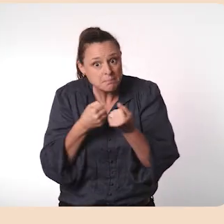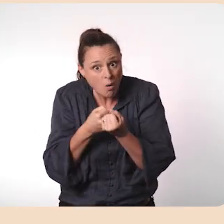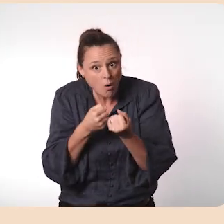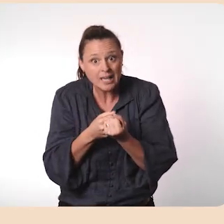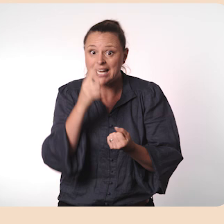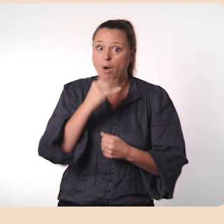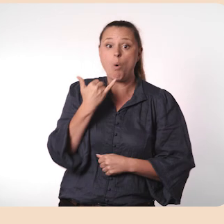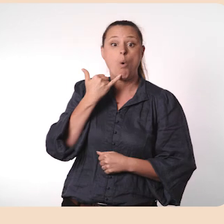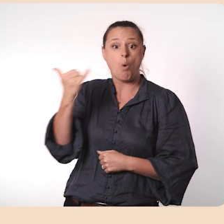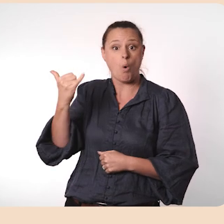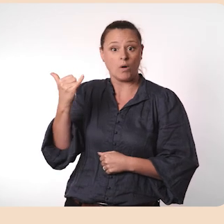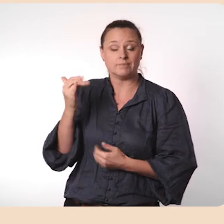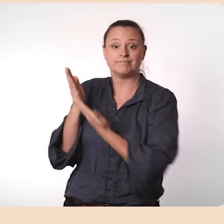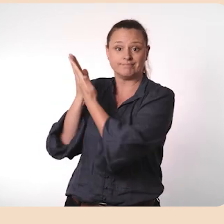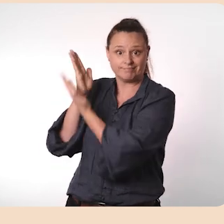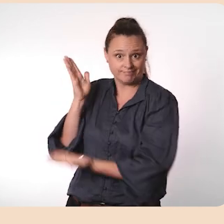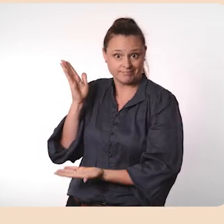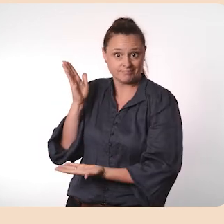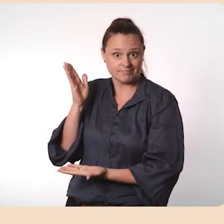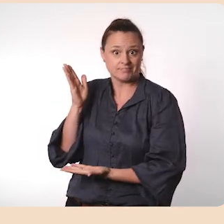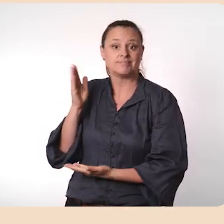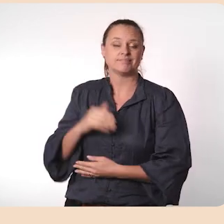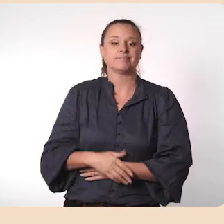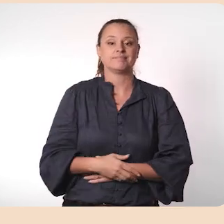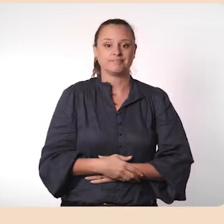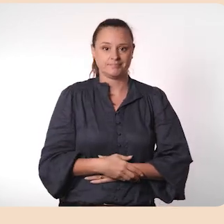call 1-800-RESPECT on